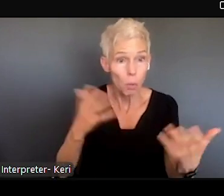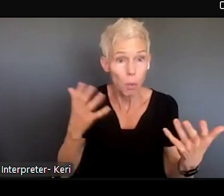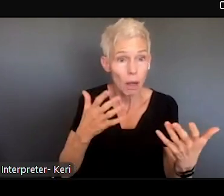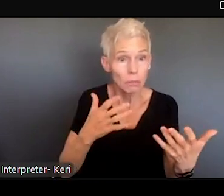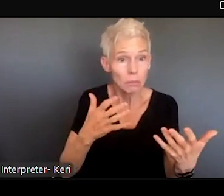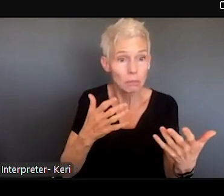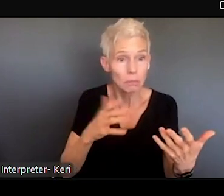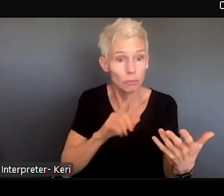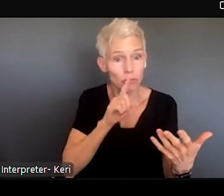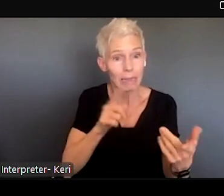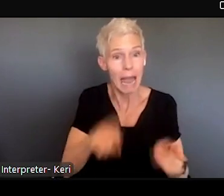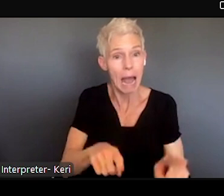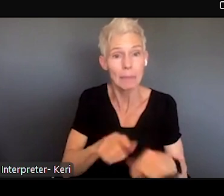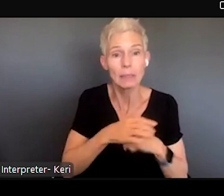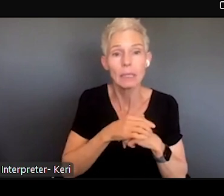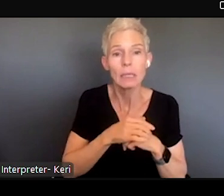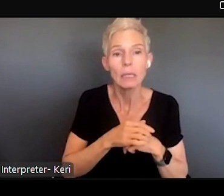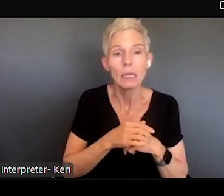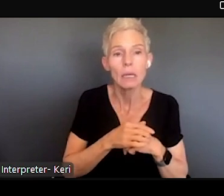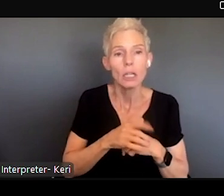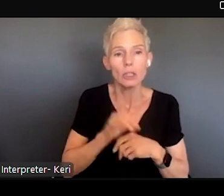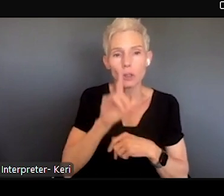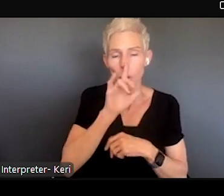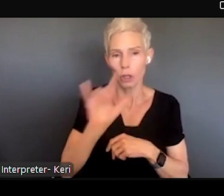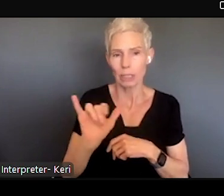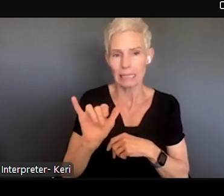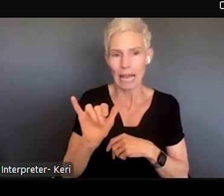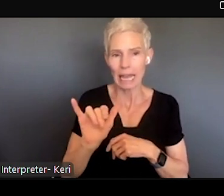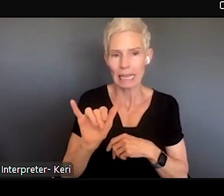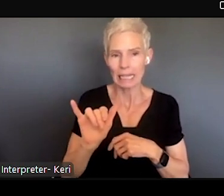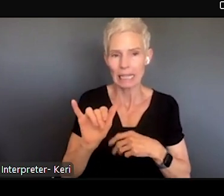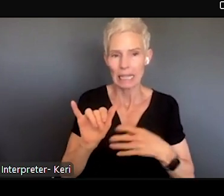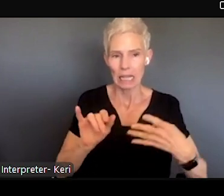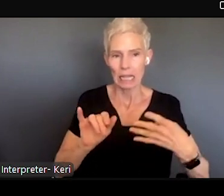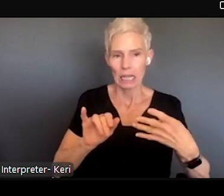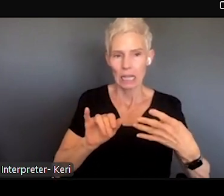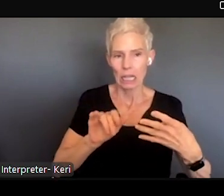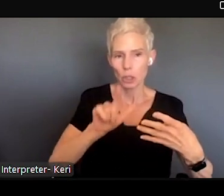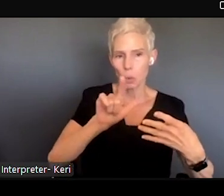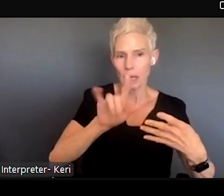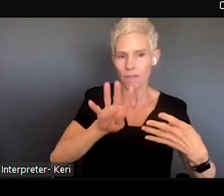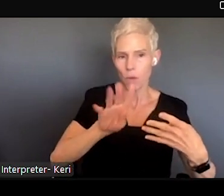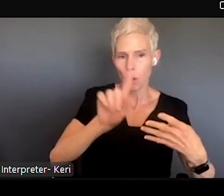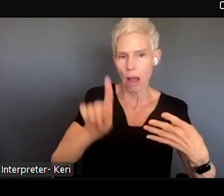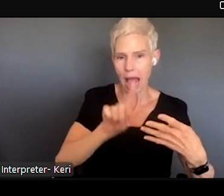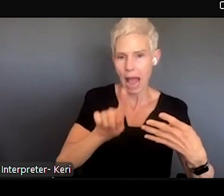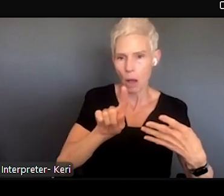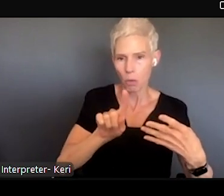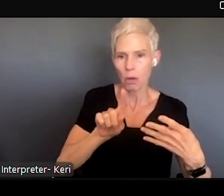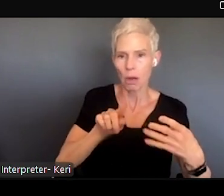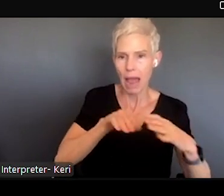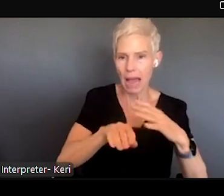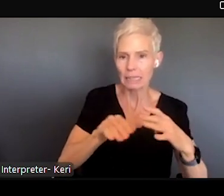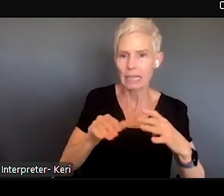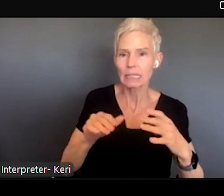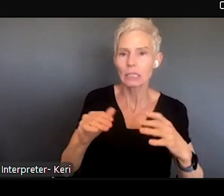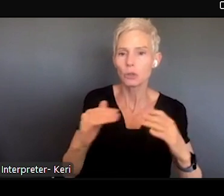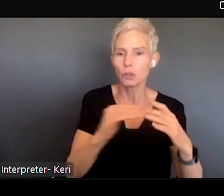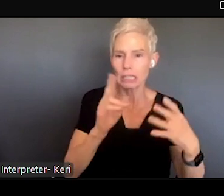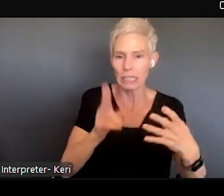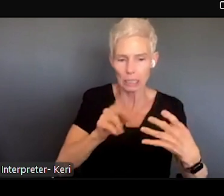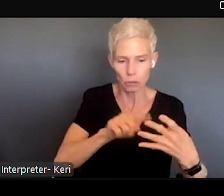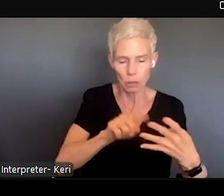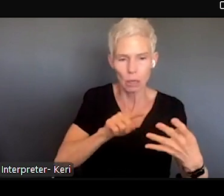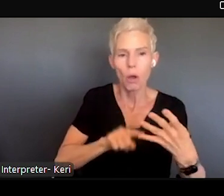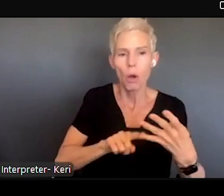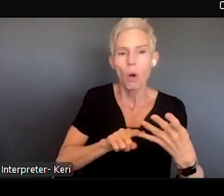here? Okay, so it looks like it is split between 24-hour access to justice history or meet